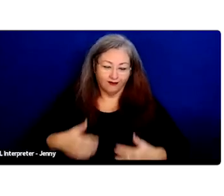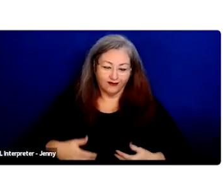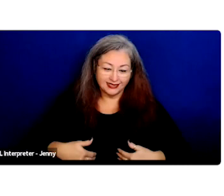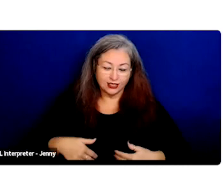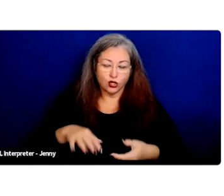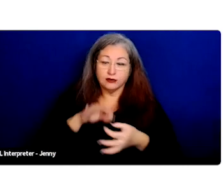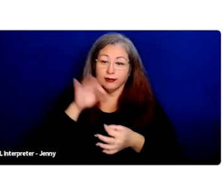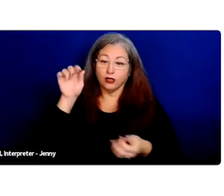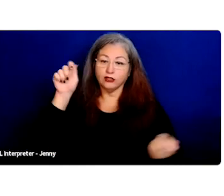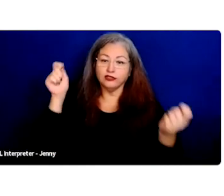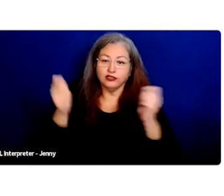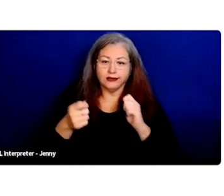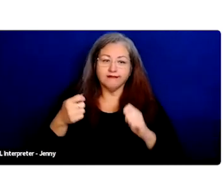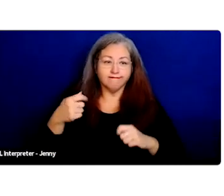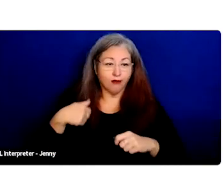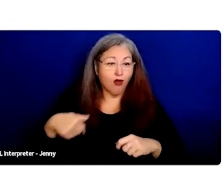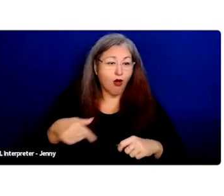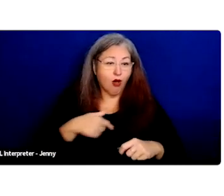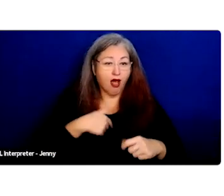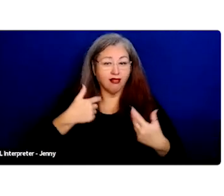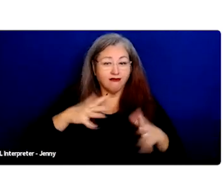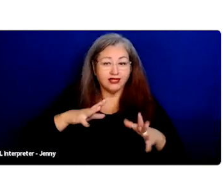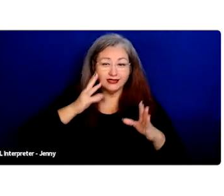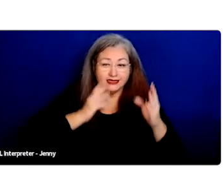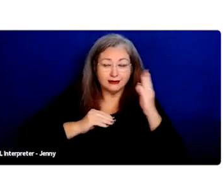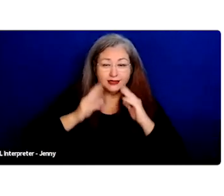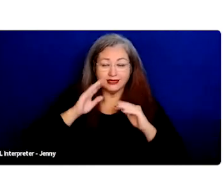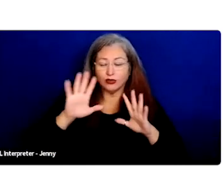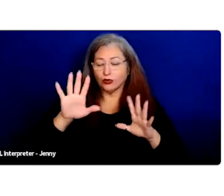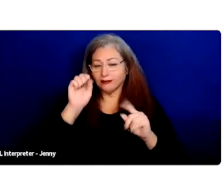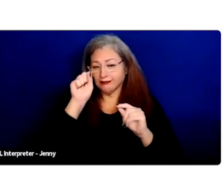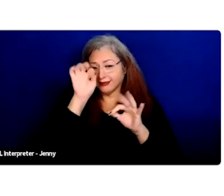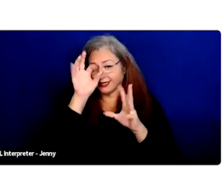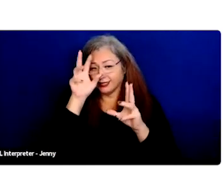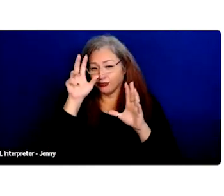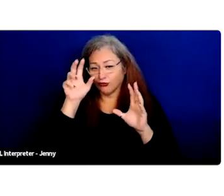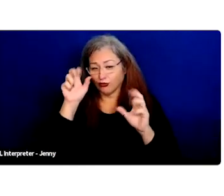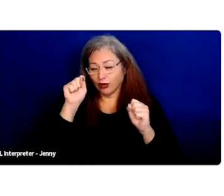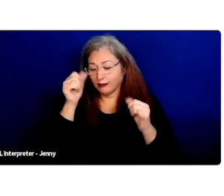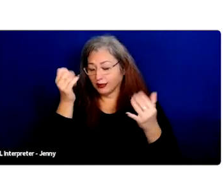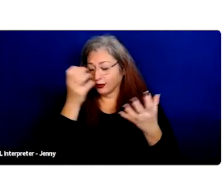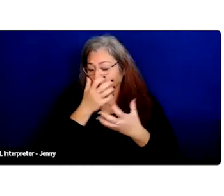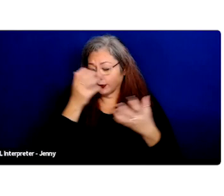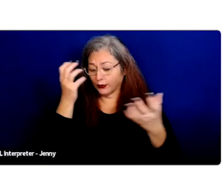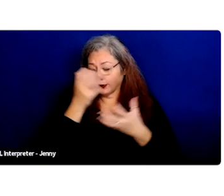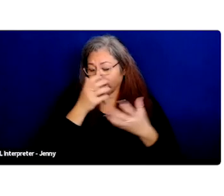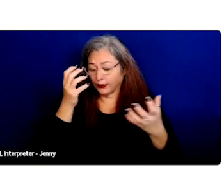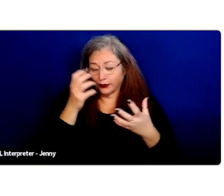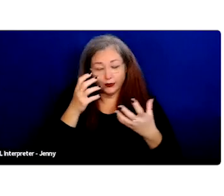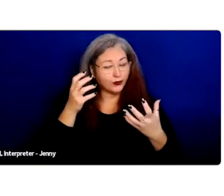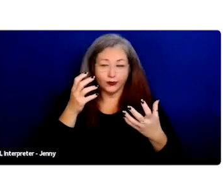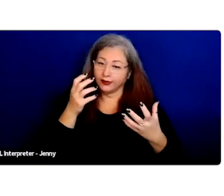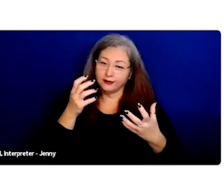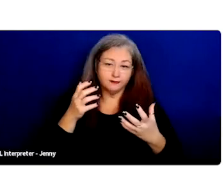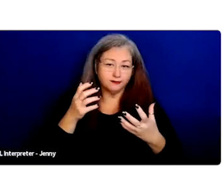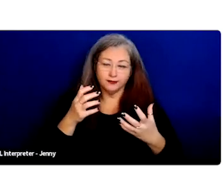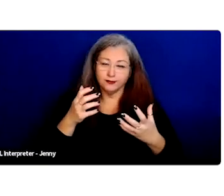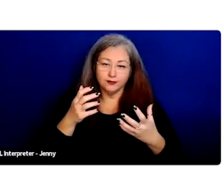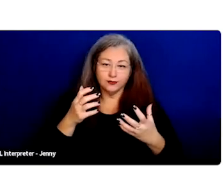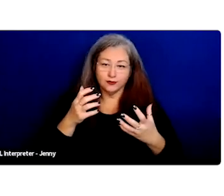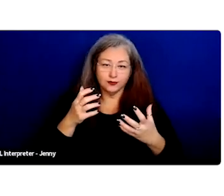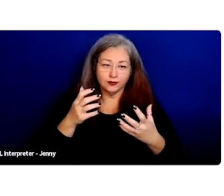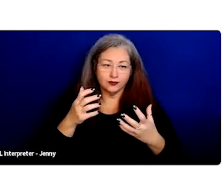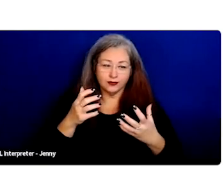that we've all been experiencing. It's really, really incredible. It's really, really incredible, and it's really, really incredible,